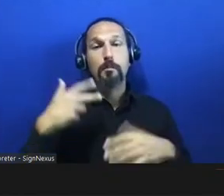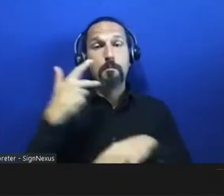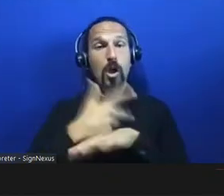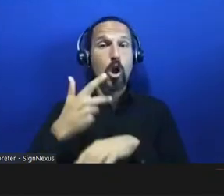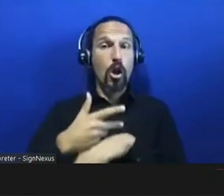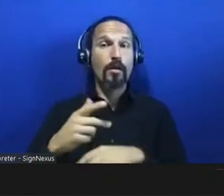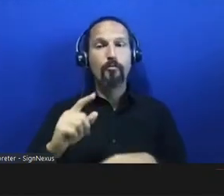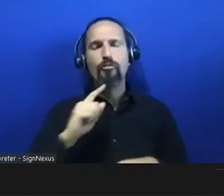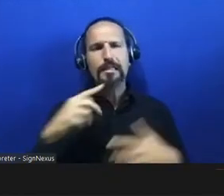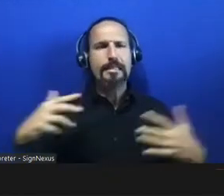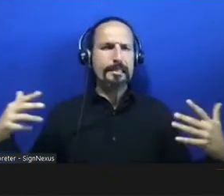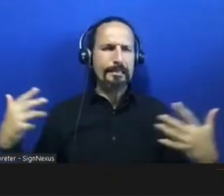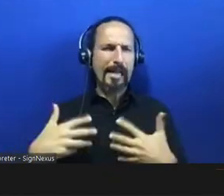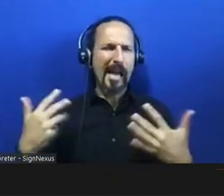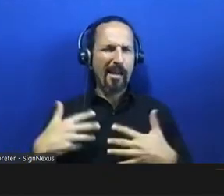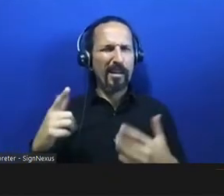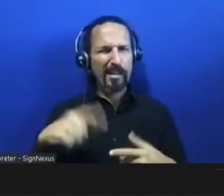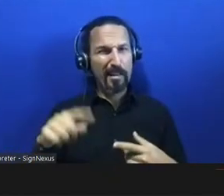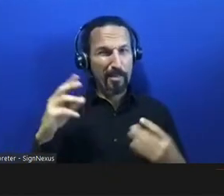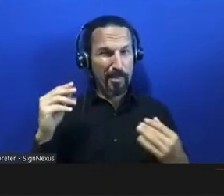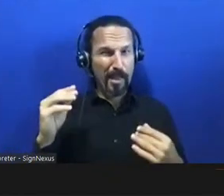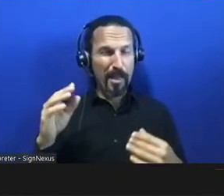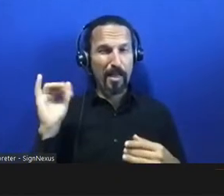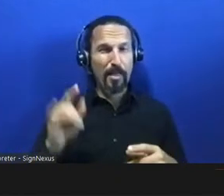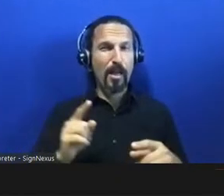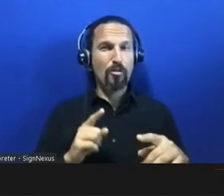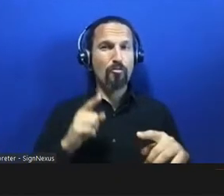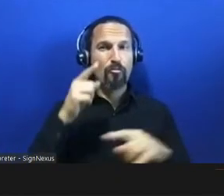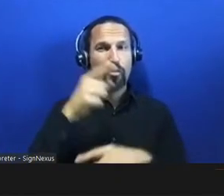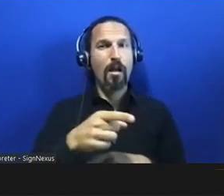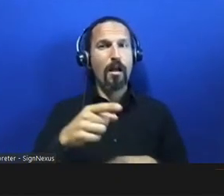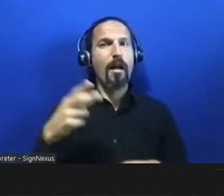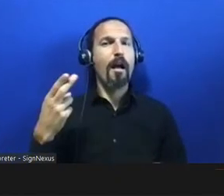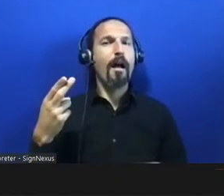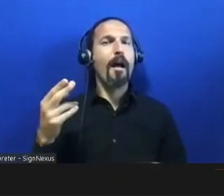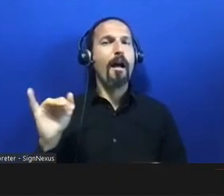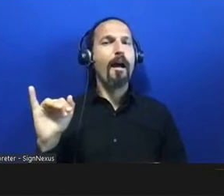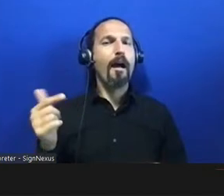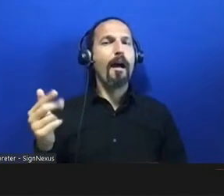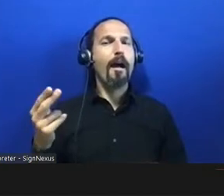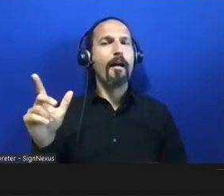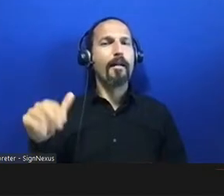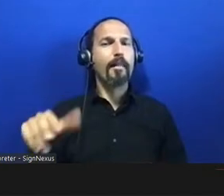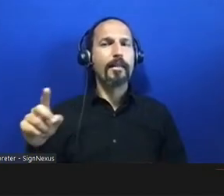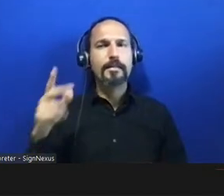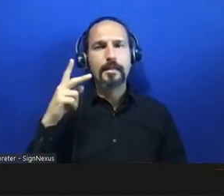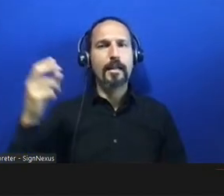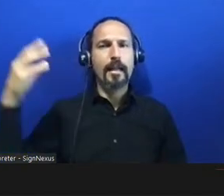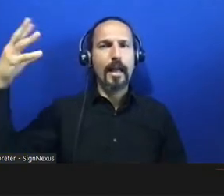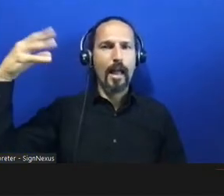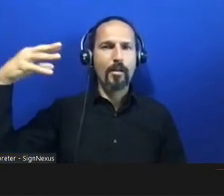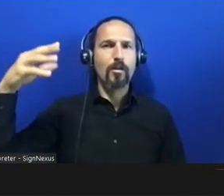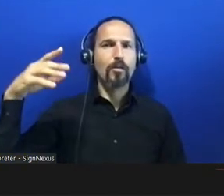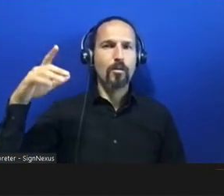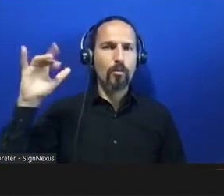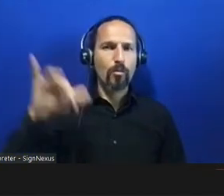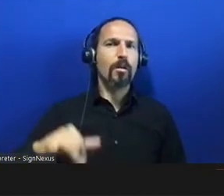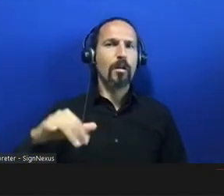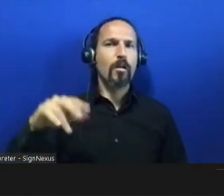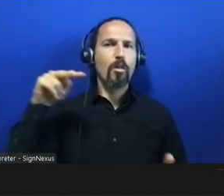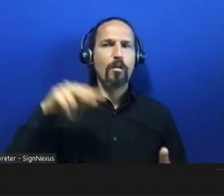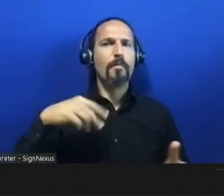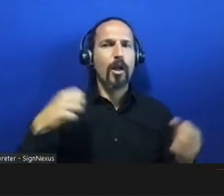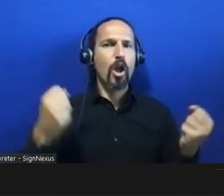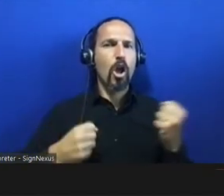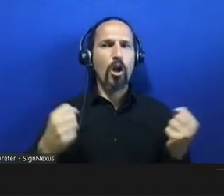quite quite scary to think that Crossing The High Line is a camera right between 12 and 11th Avenue that's going to be flagging my car I